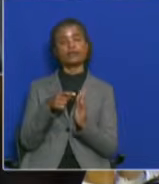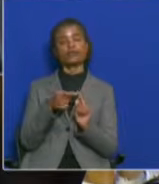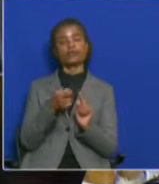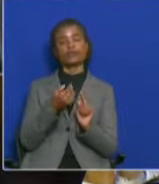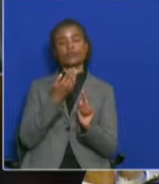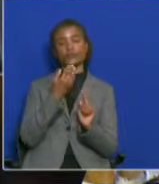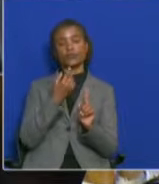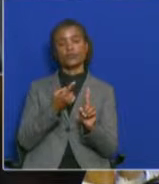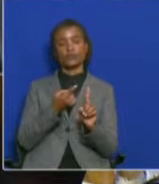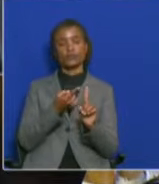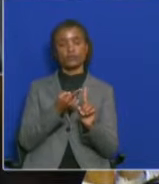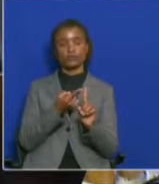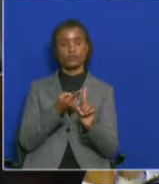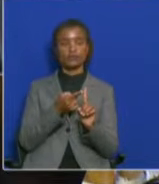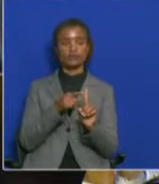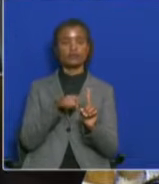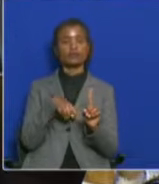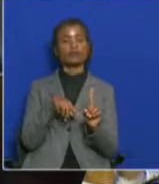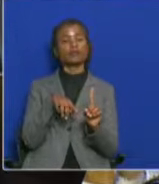Saro Lorenzo Mazzotti.